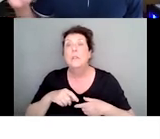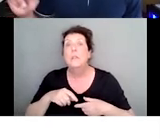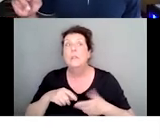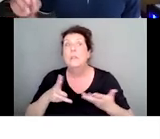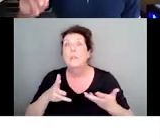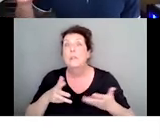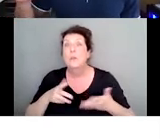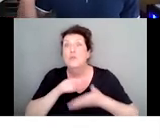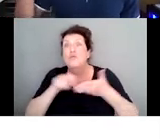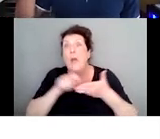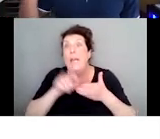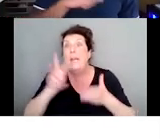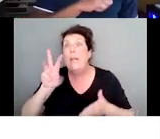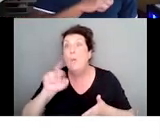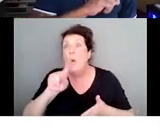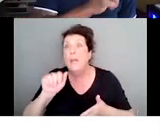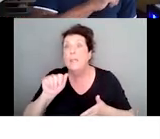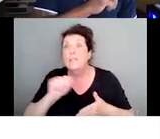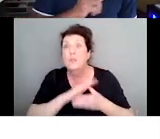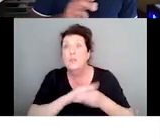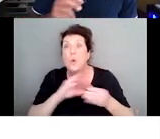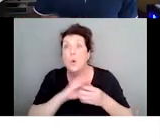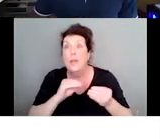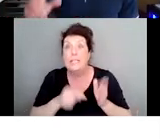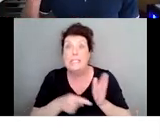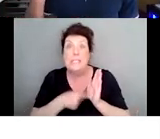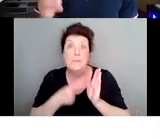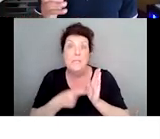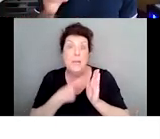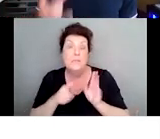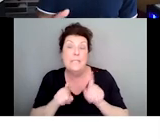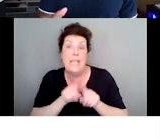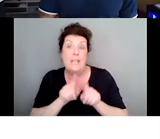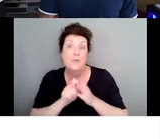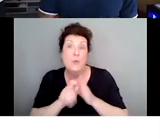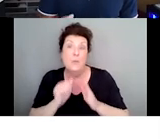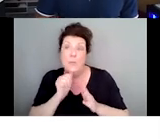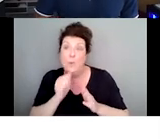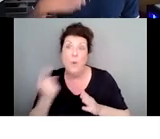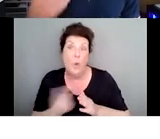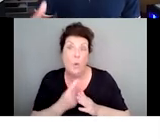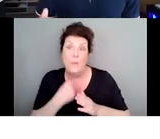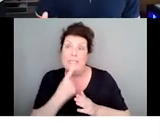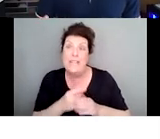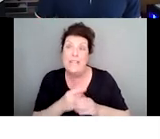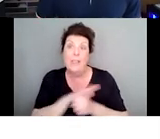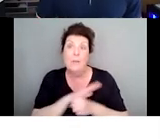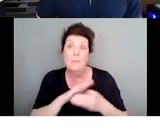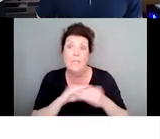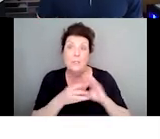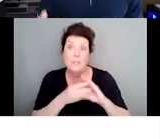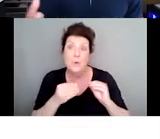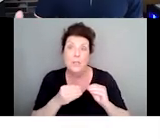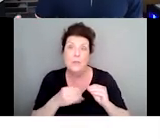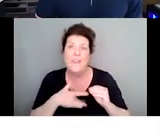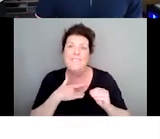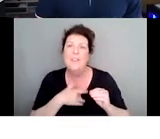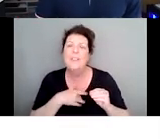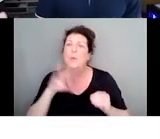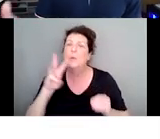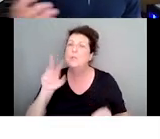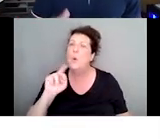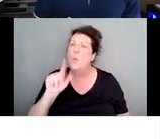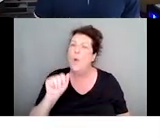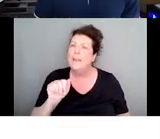the story completely. Sometimes we're like, Ooh, I forgot to like tie that up. But like, I think, and I think in that moment, she was like, I got to create something to appease this